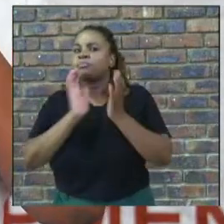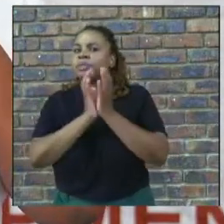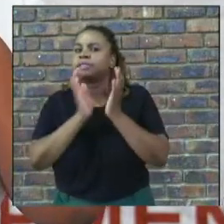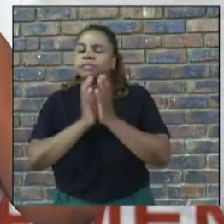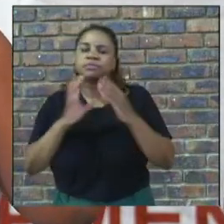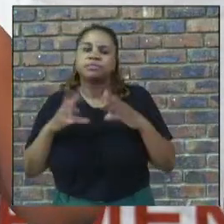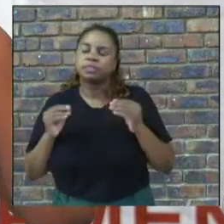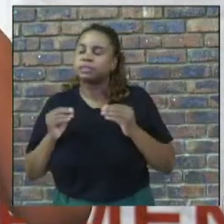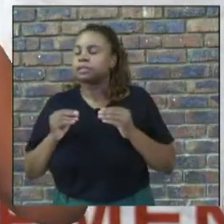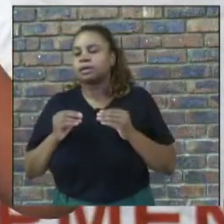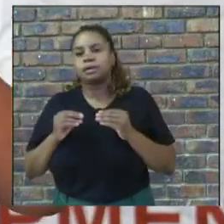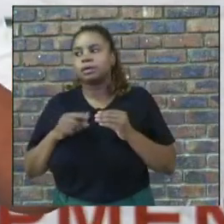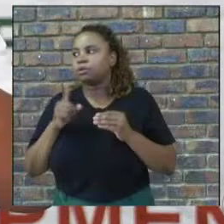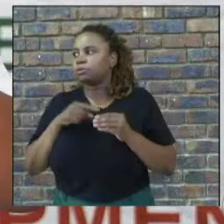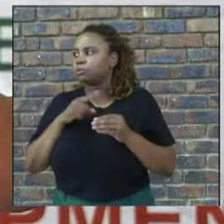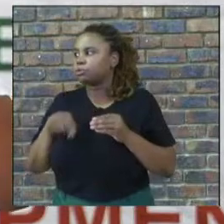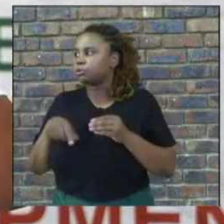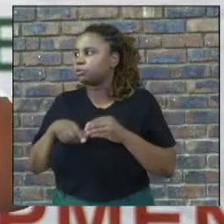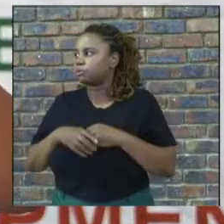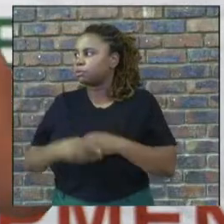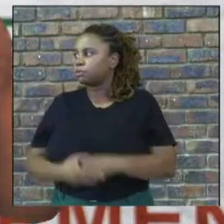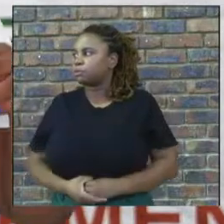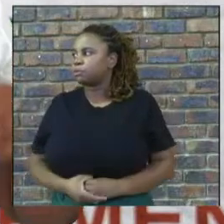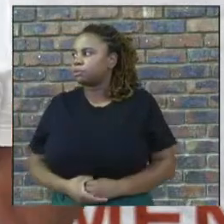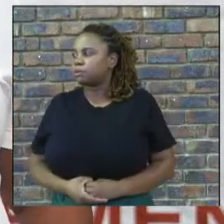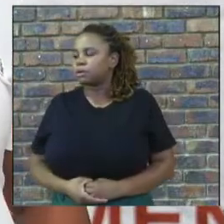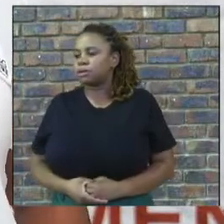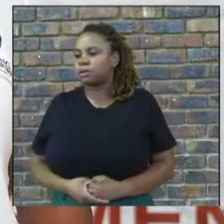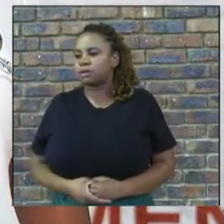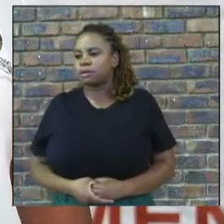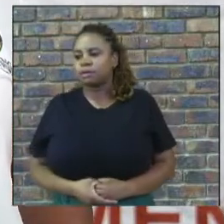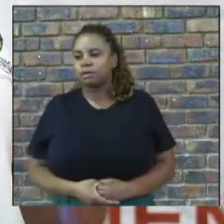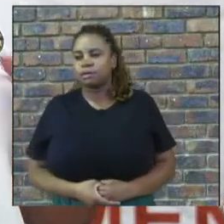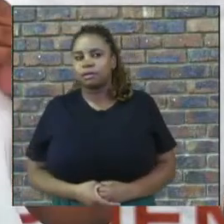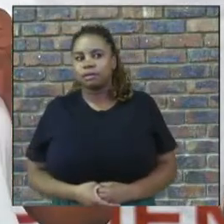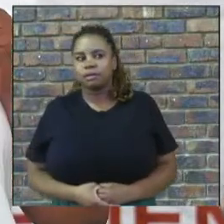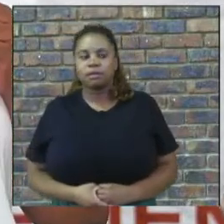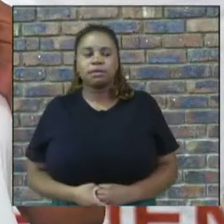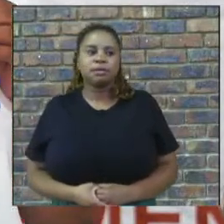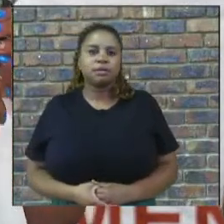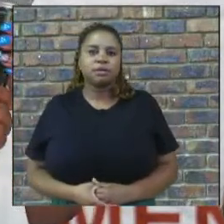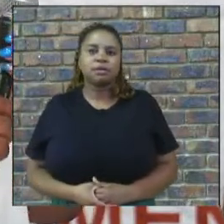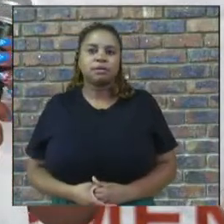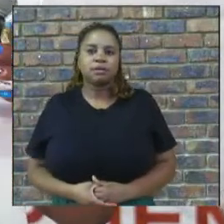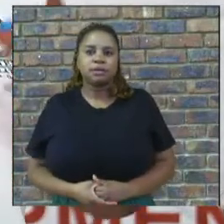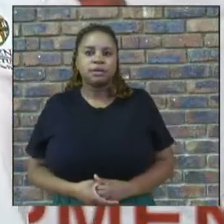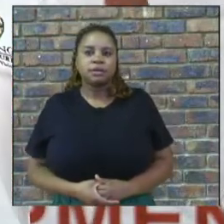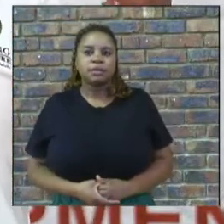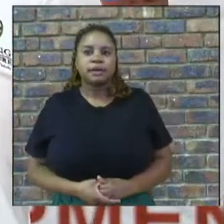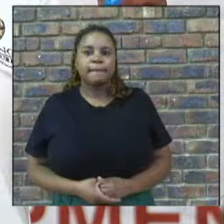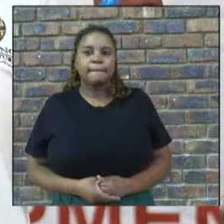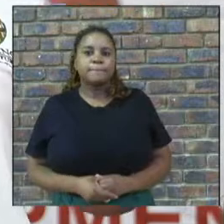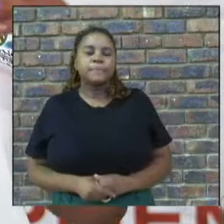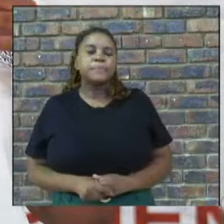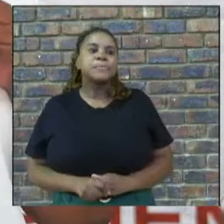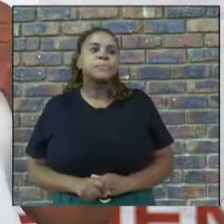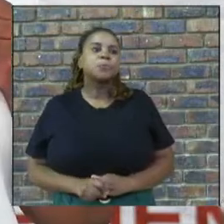belief. How? How's the Apollo? Okay.